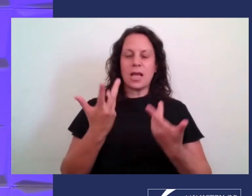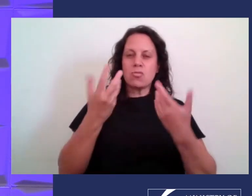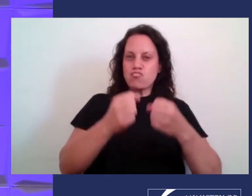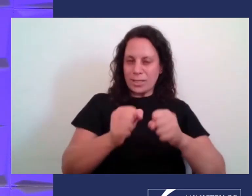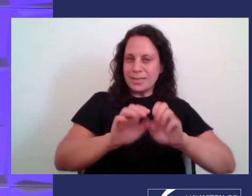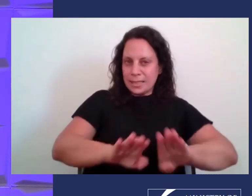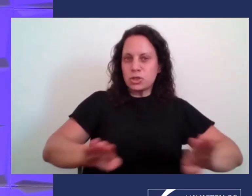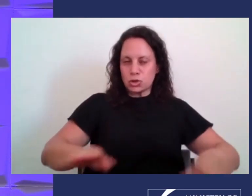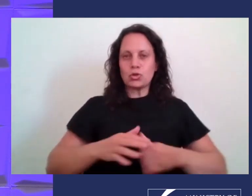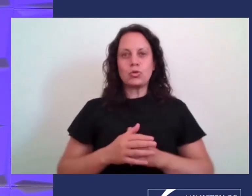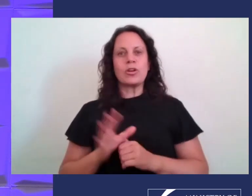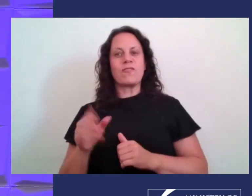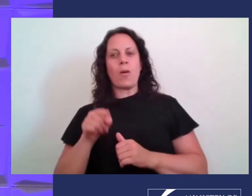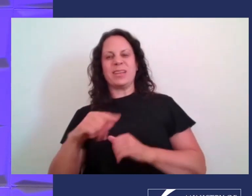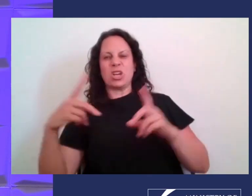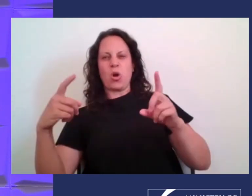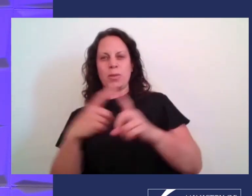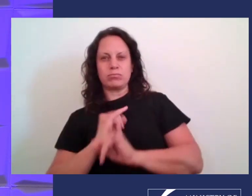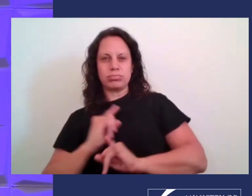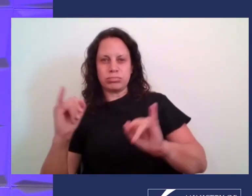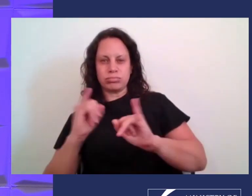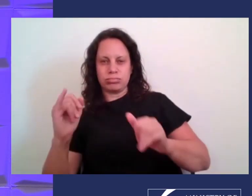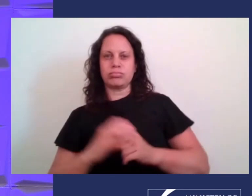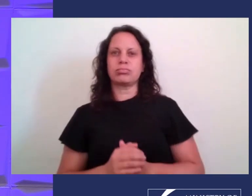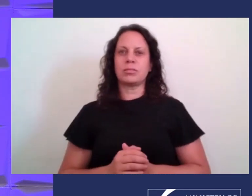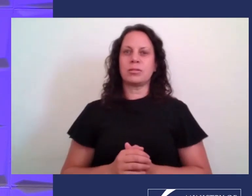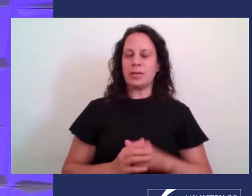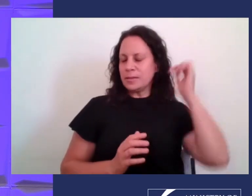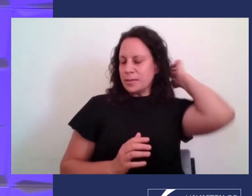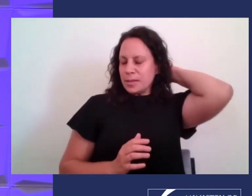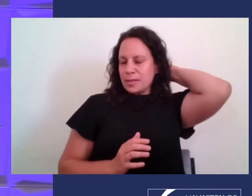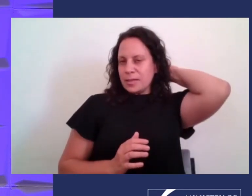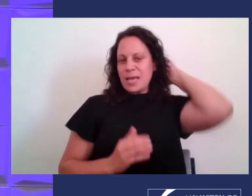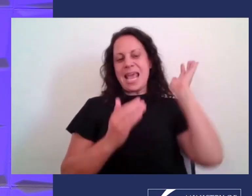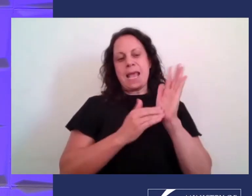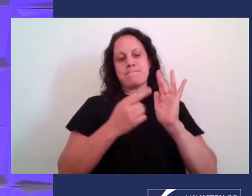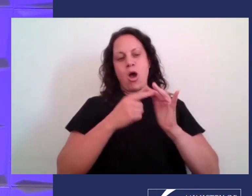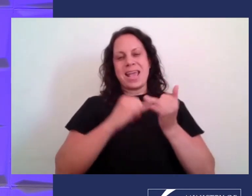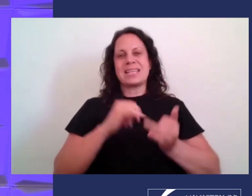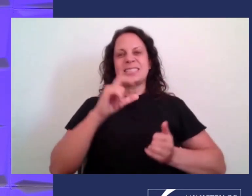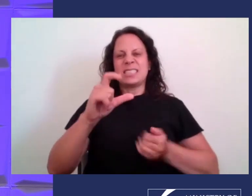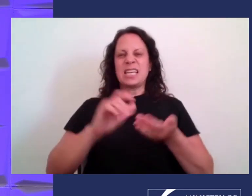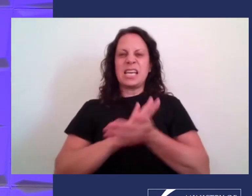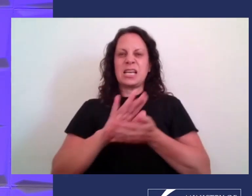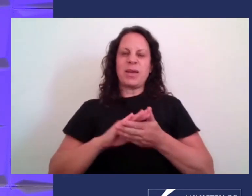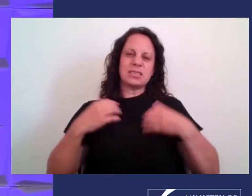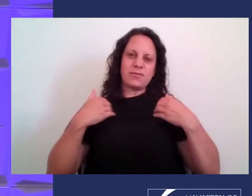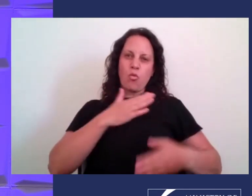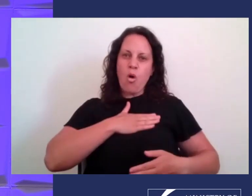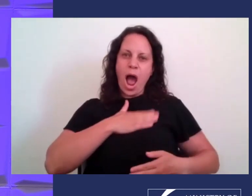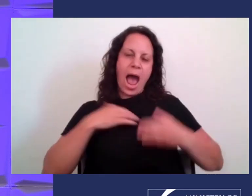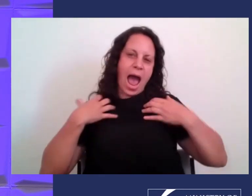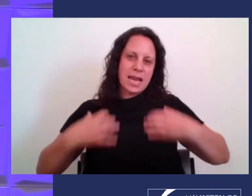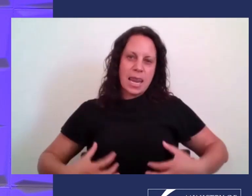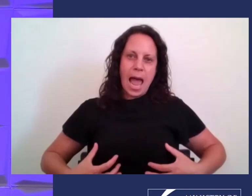children from this complication. It's called Multisystem Inflammatory Syndrome in children, MISC. In research studies in the UK, it's